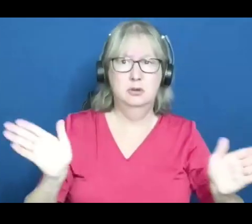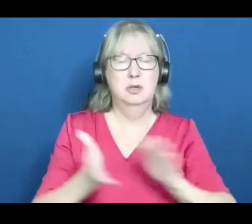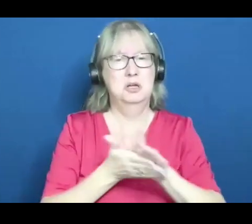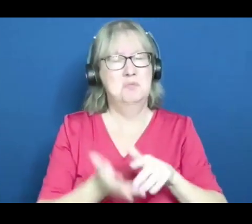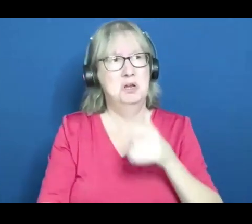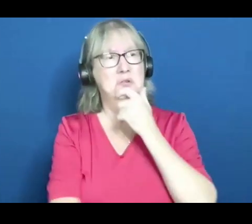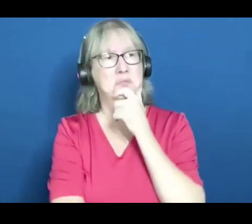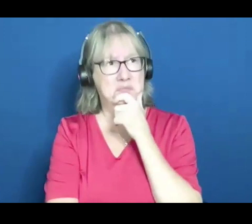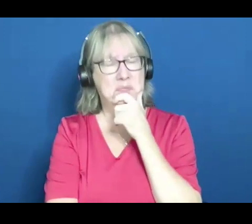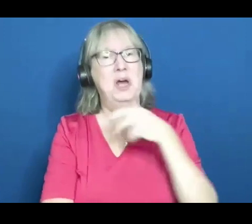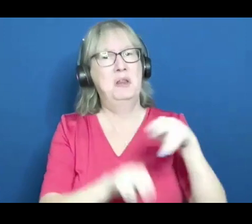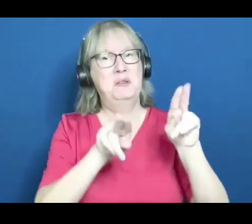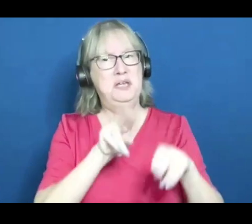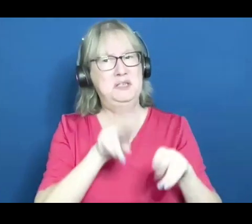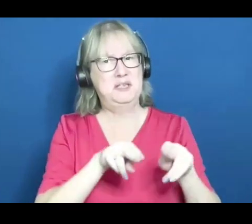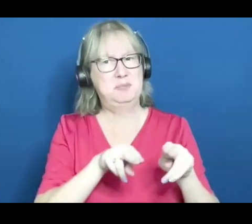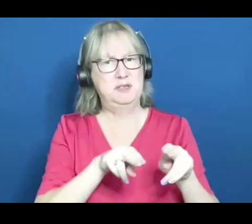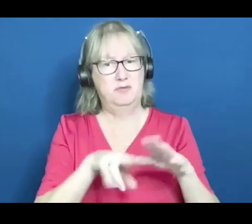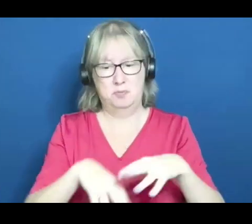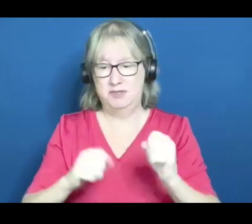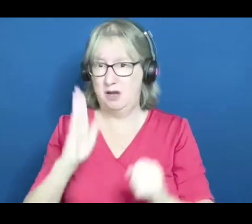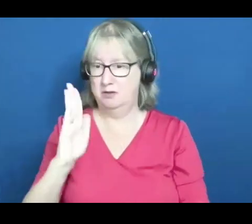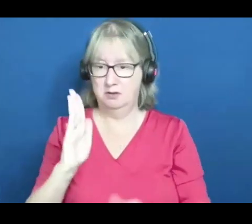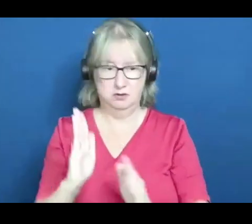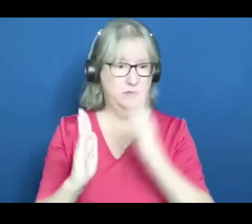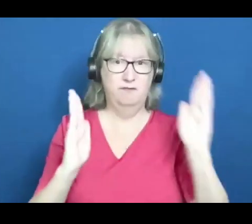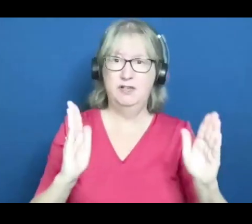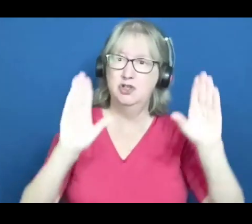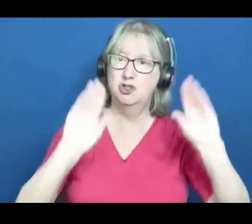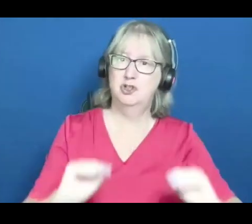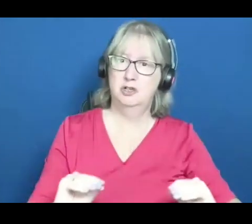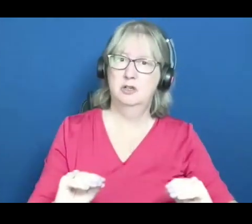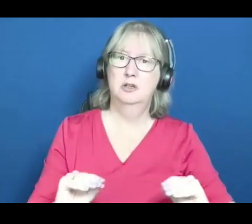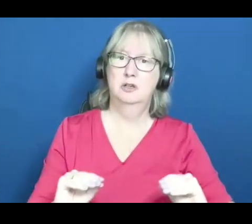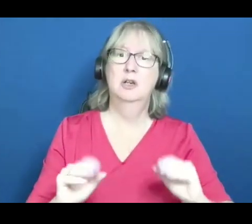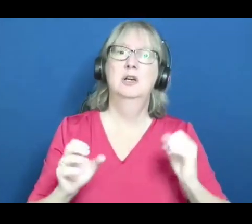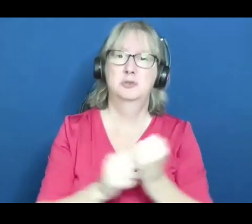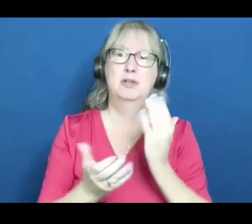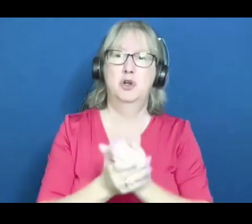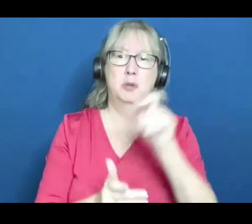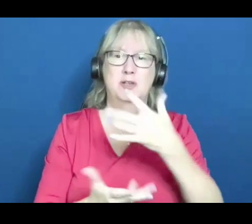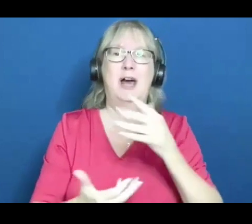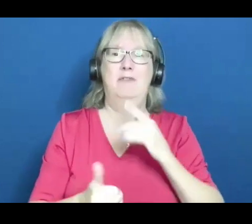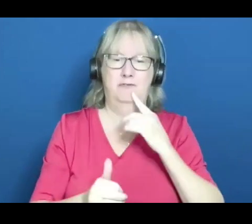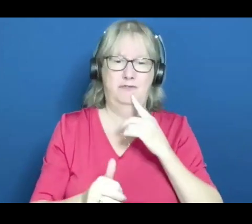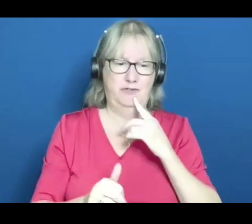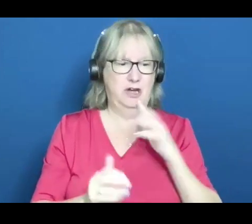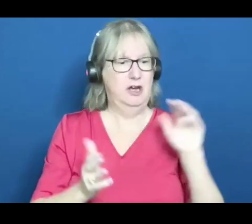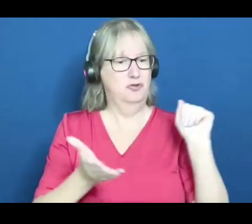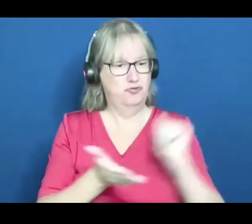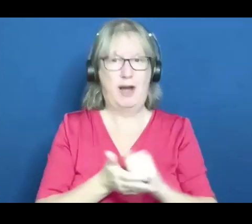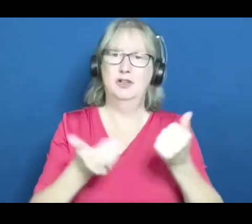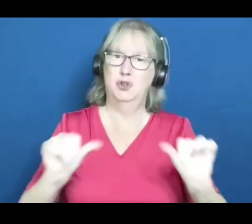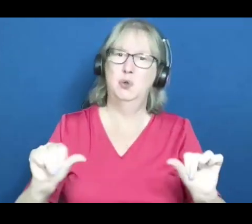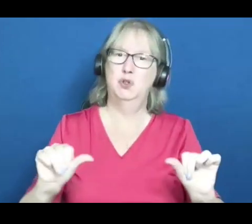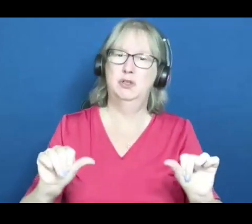important that assessment and that start to finish process is for someone to actually get someone on the right pathway in terms of finding the right solution for them and